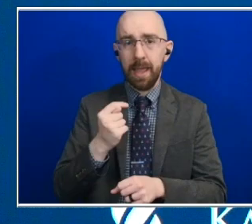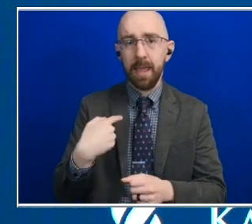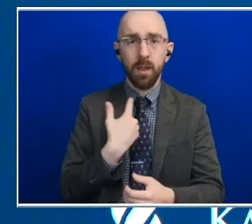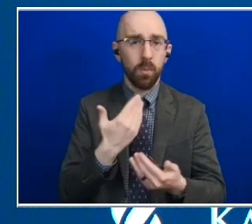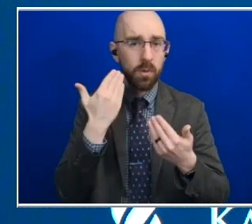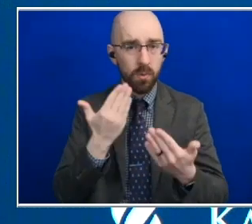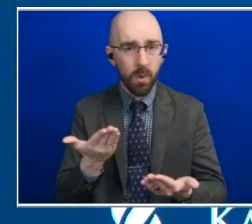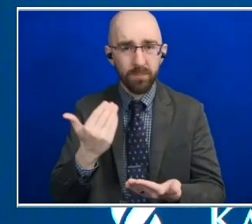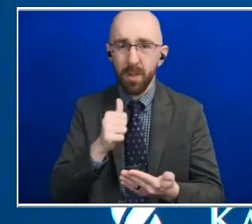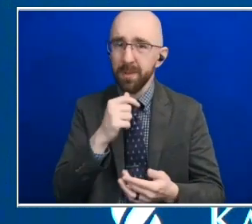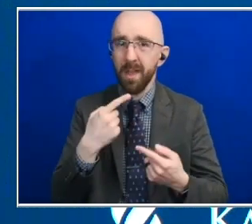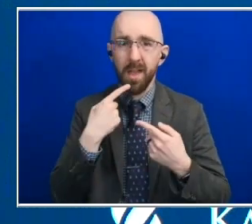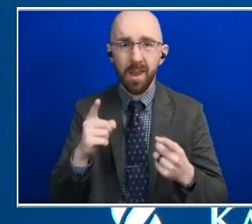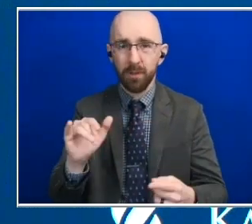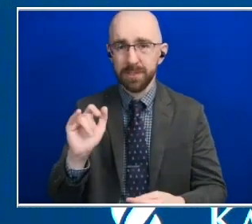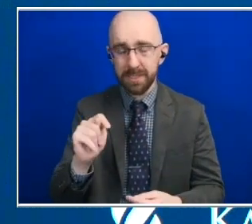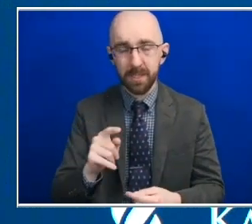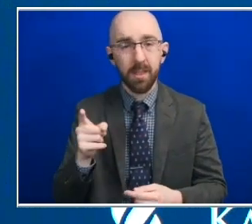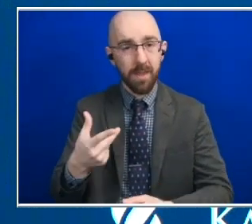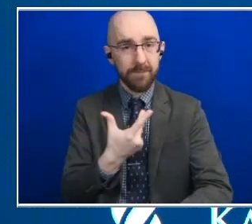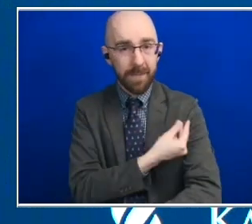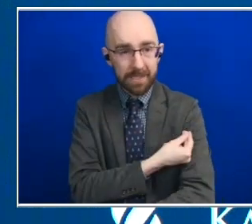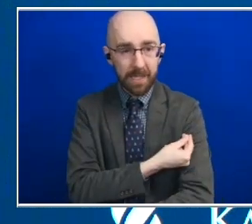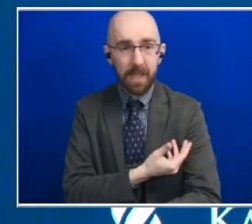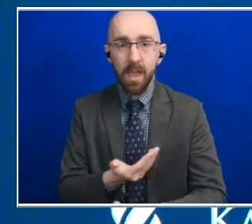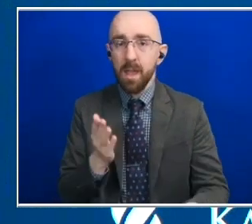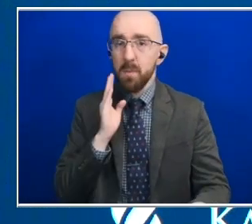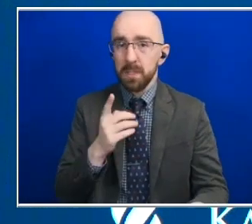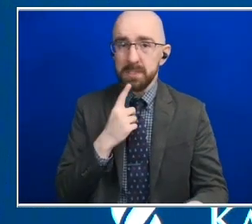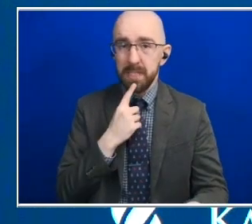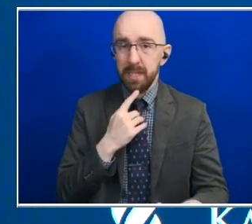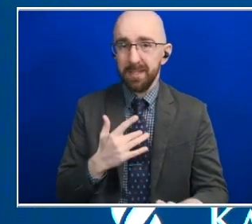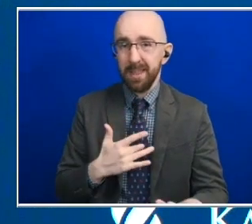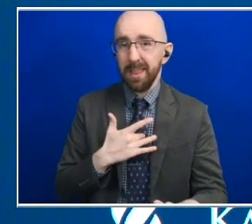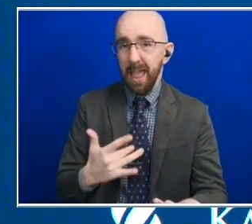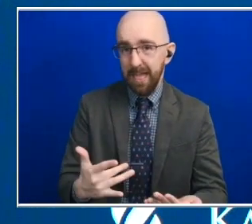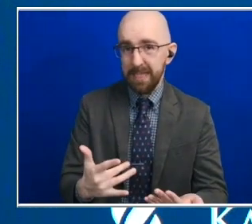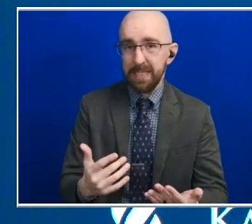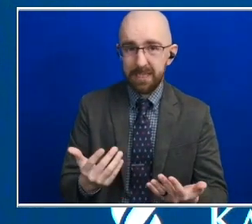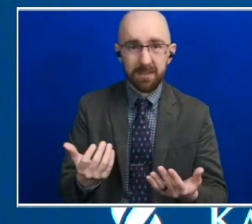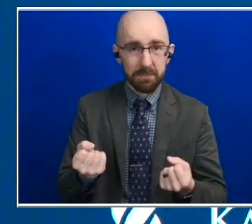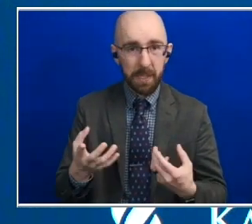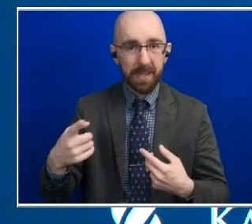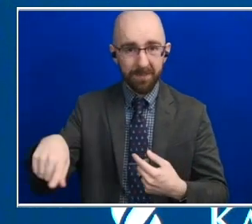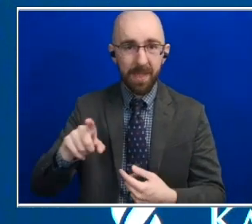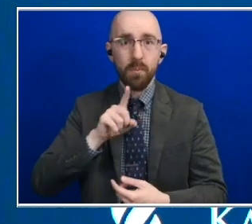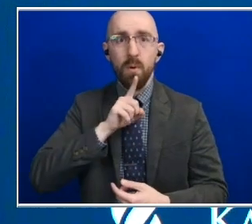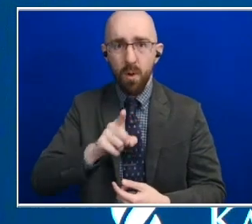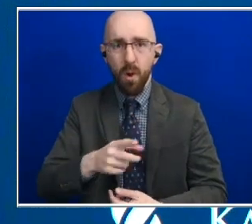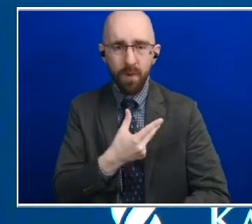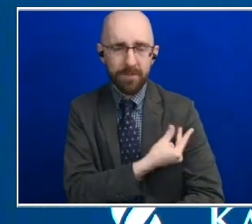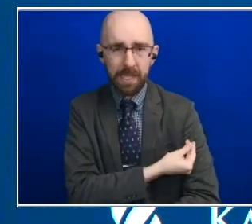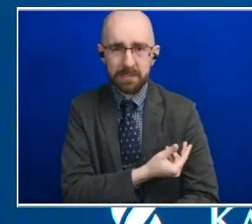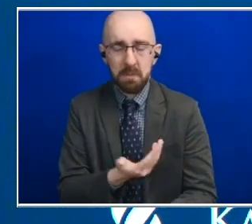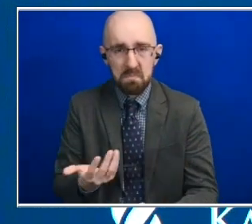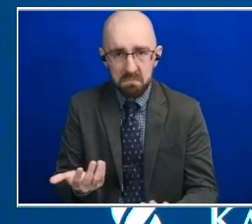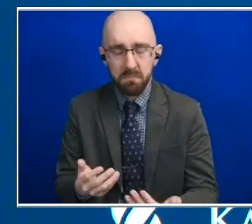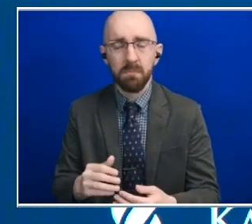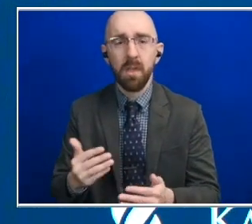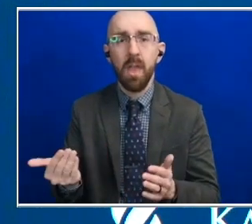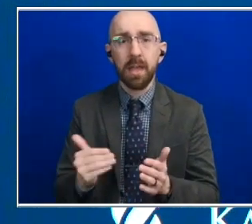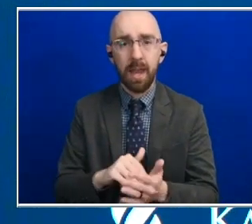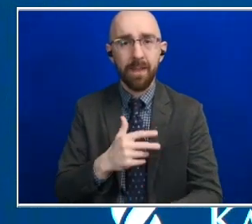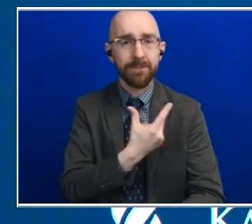it. Are they vaccinated? I would say more than likely many of them are vaccinated. And again, the vaccine is not to protect